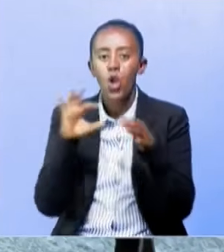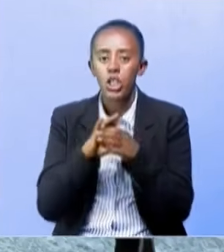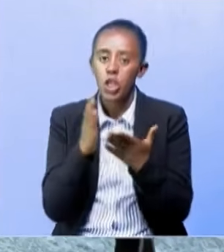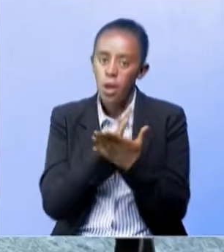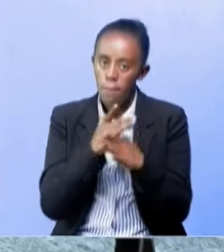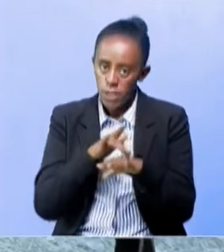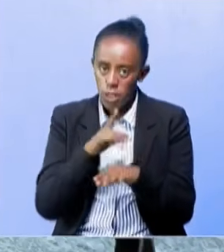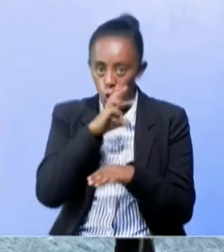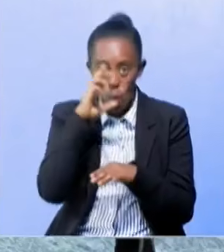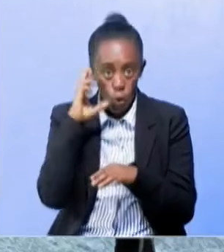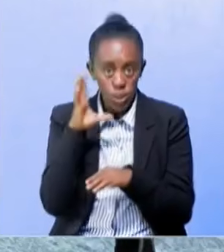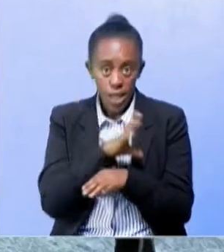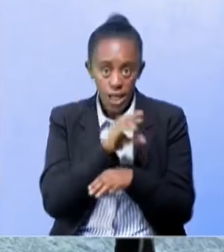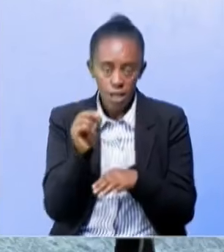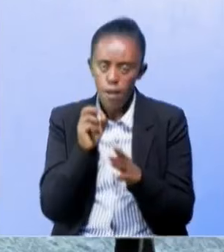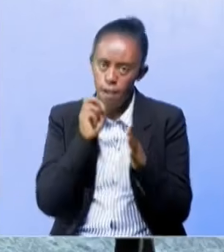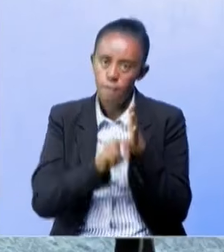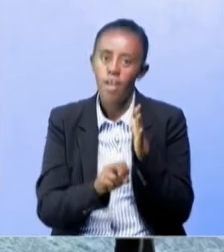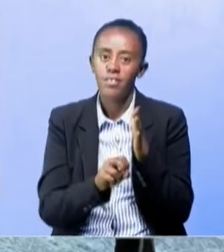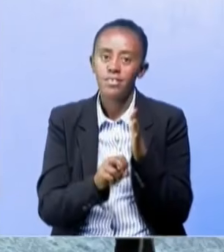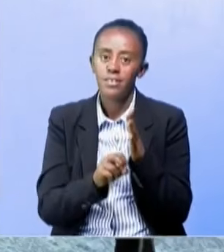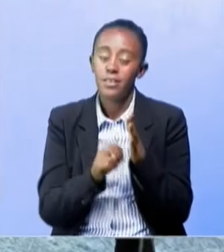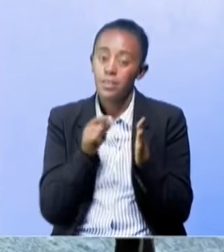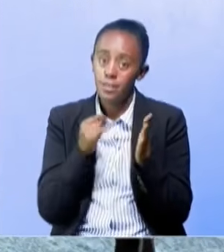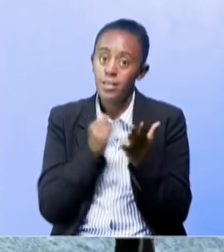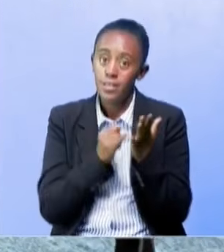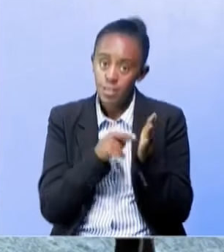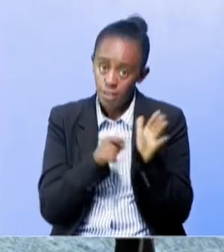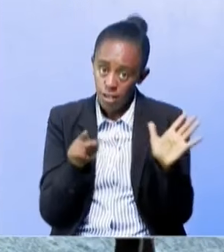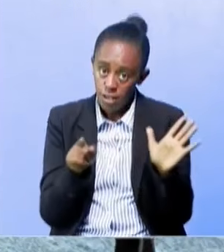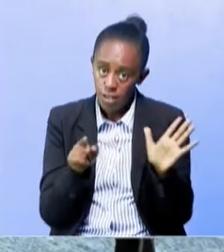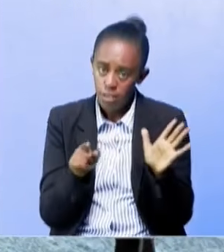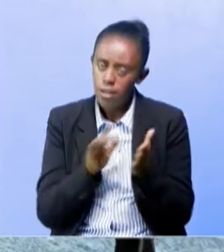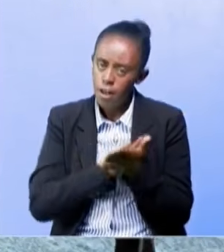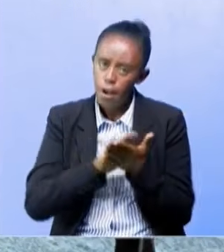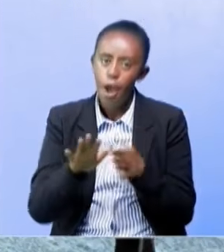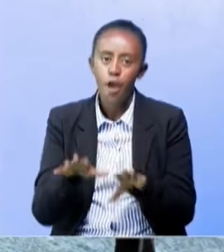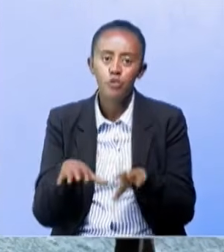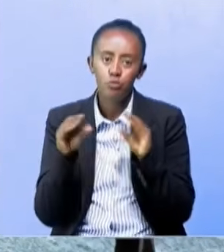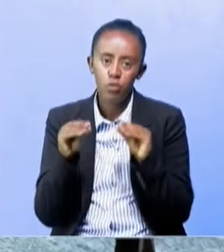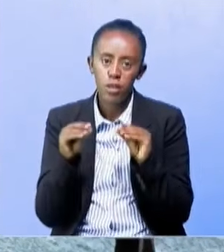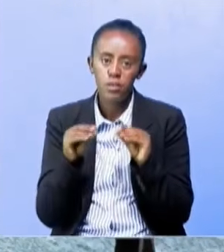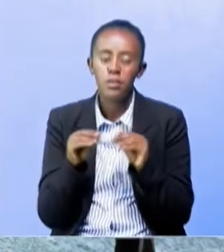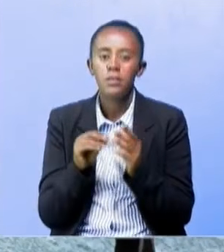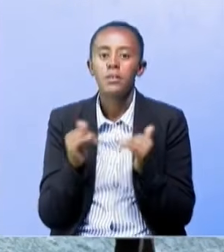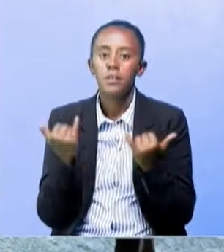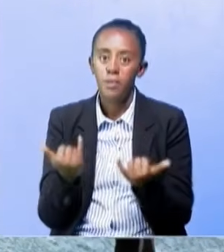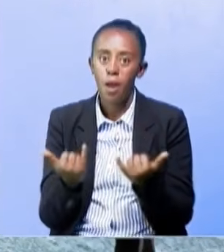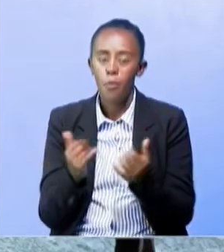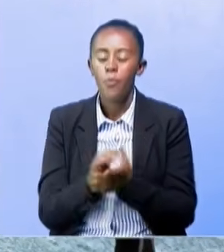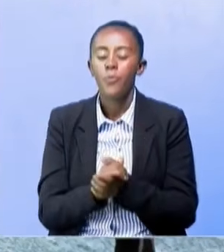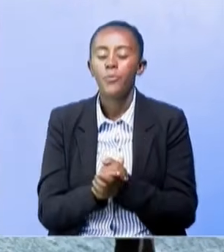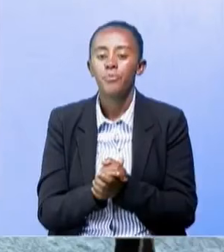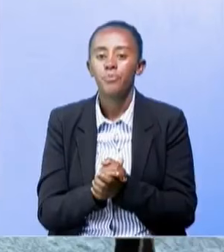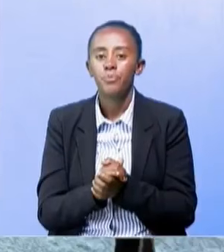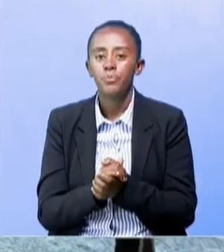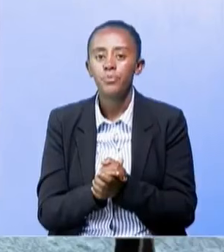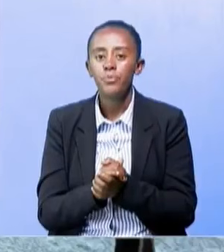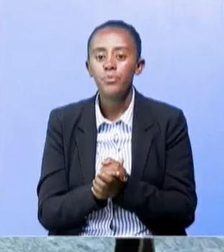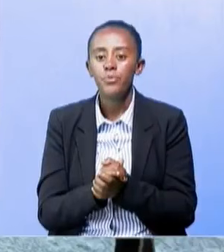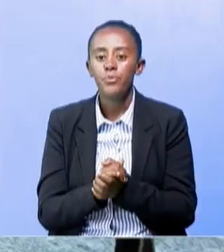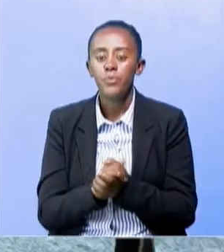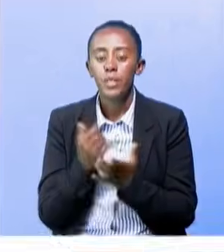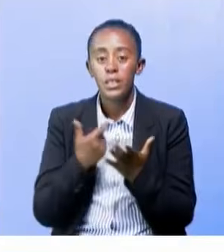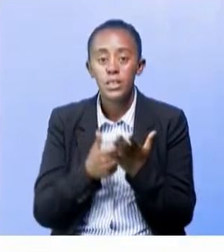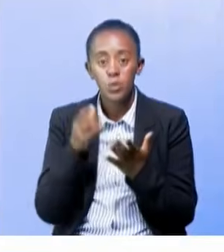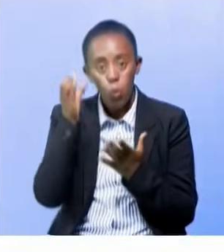between cause and effect. Is it clear? Nice students. Now here, in this